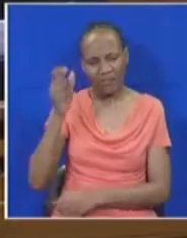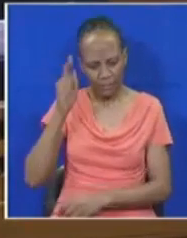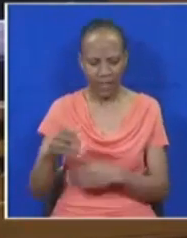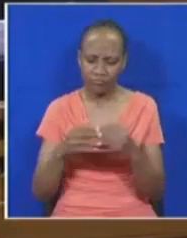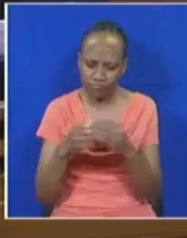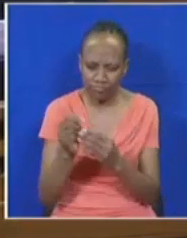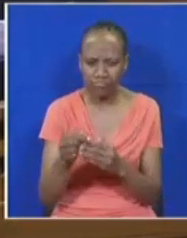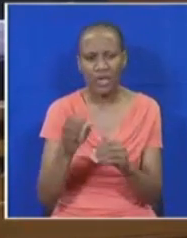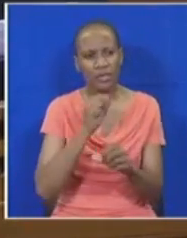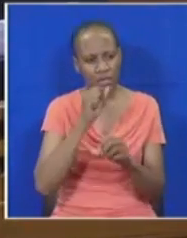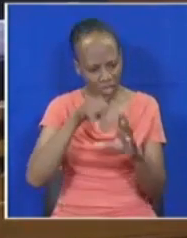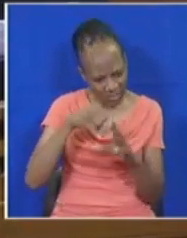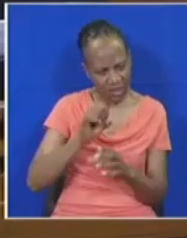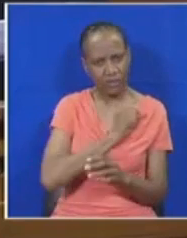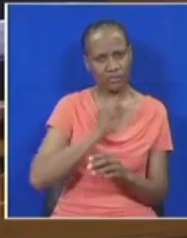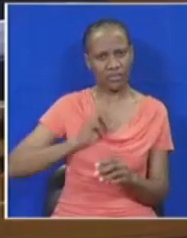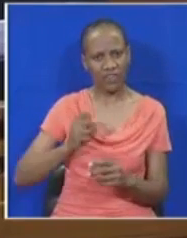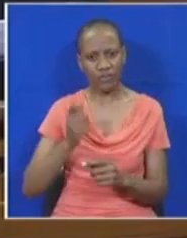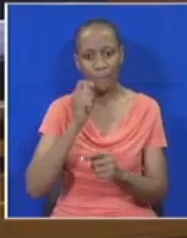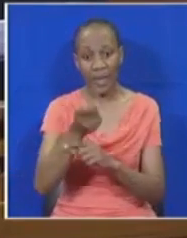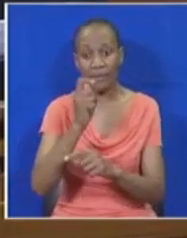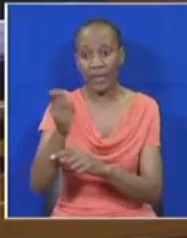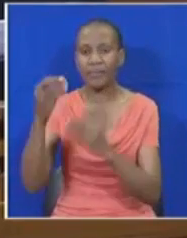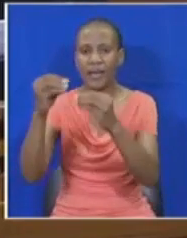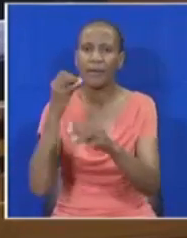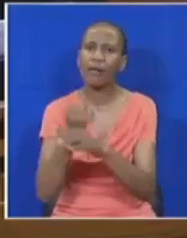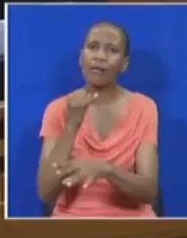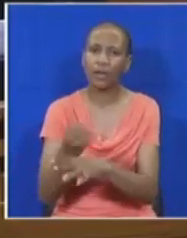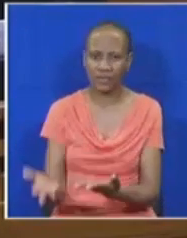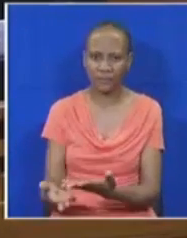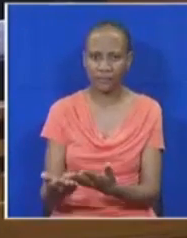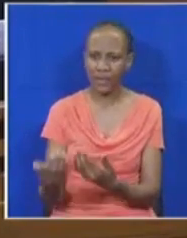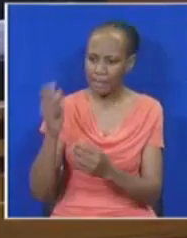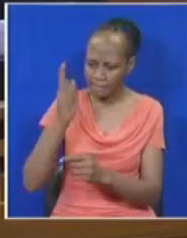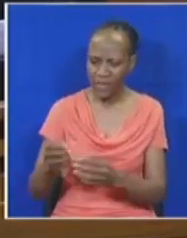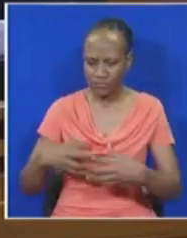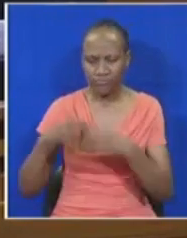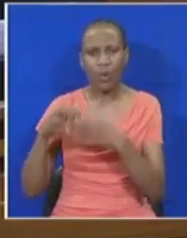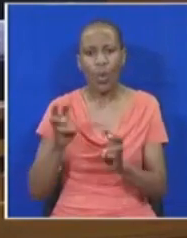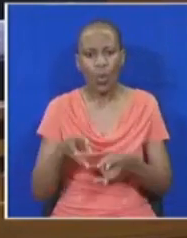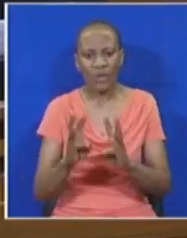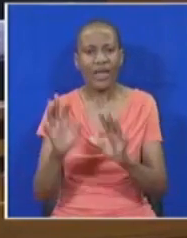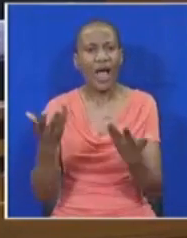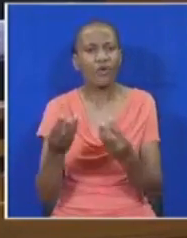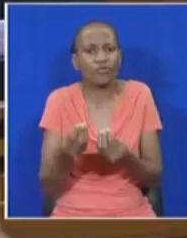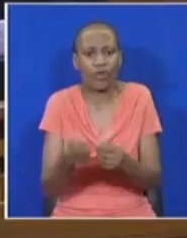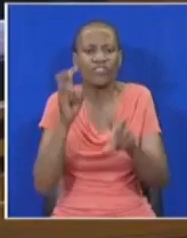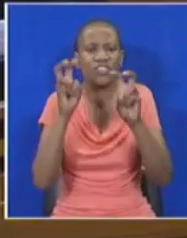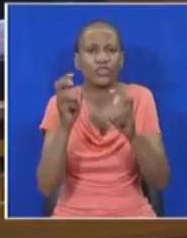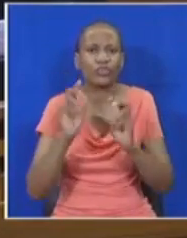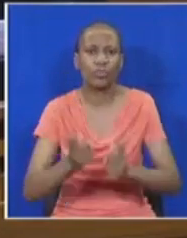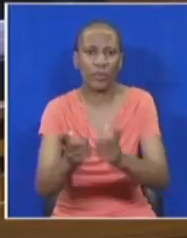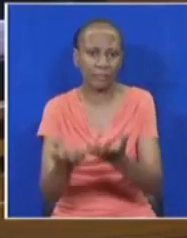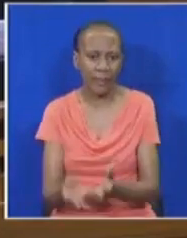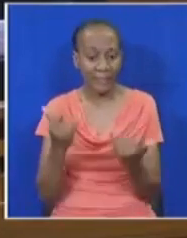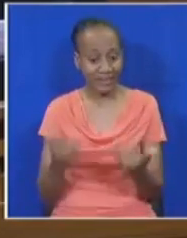internal capacity to process payments on time. The government must have responsive mechanism to address the disputes on time. But what is